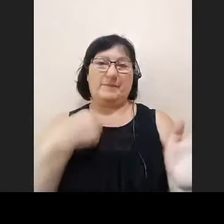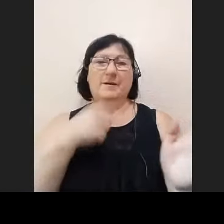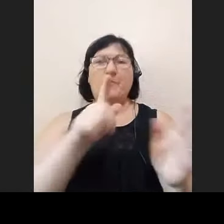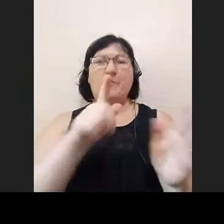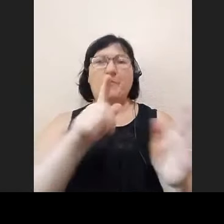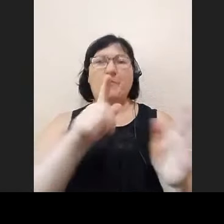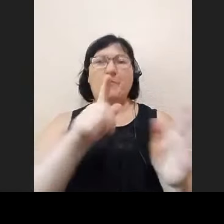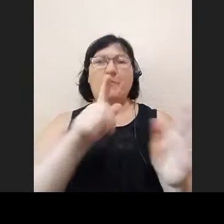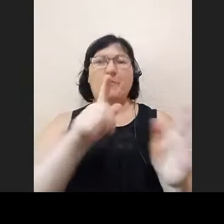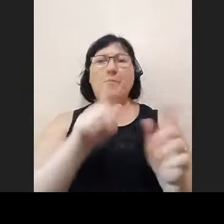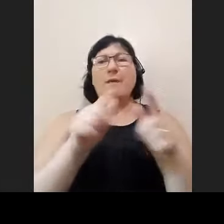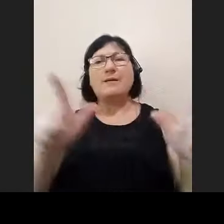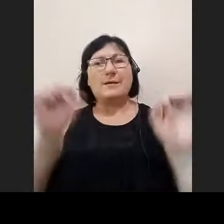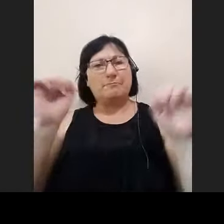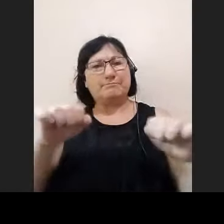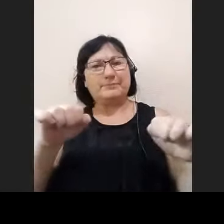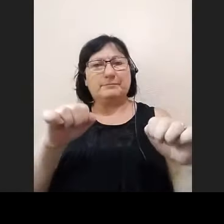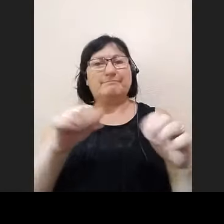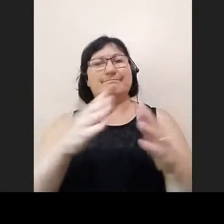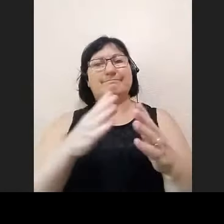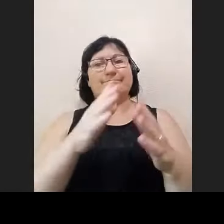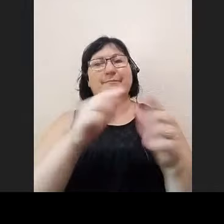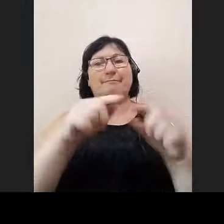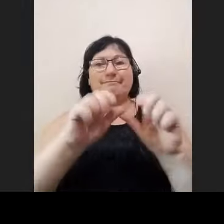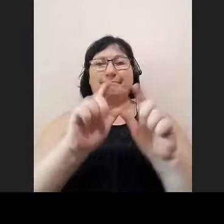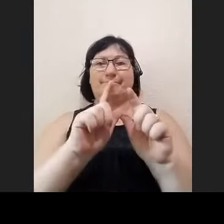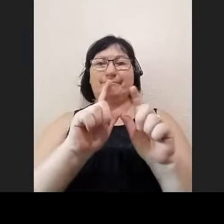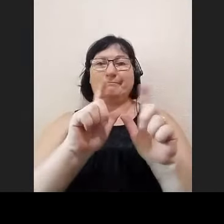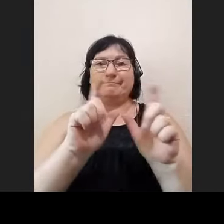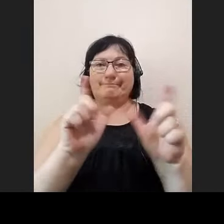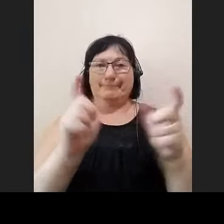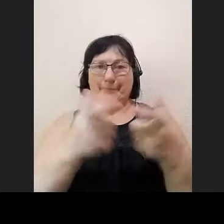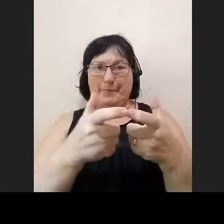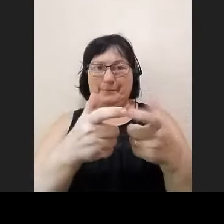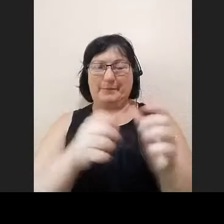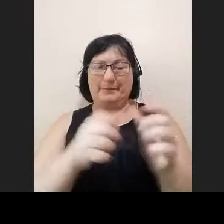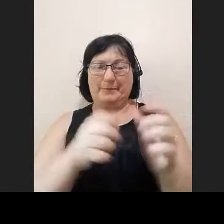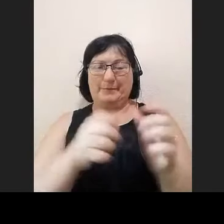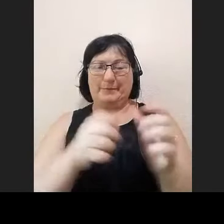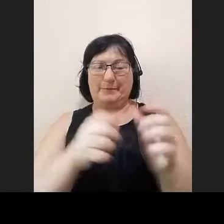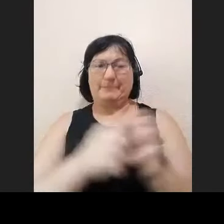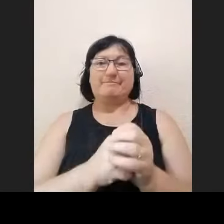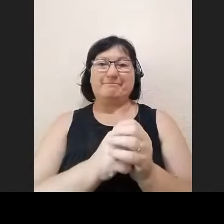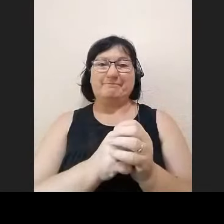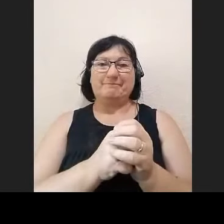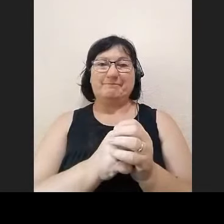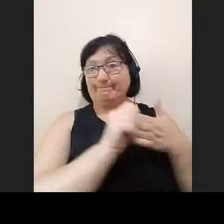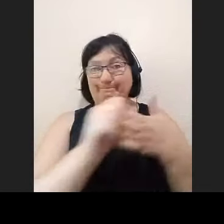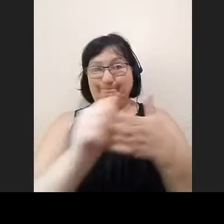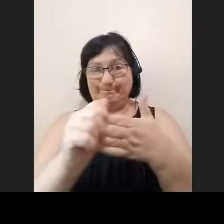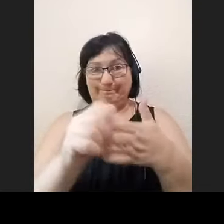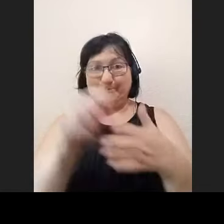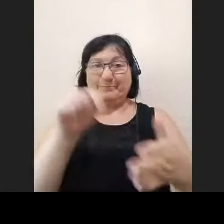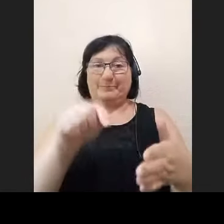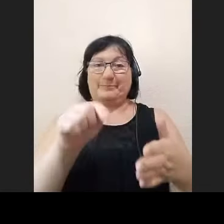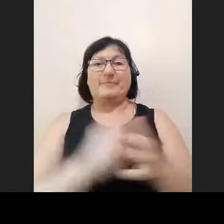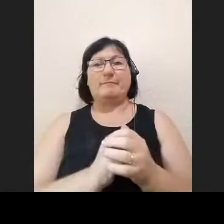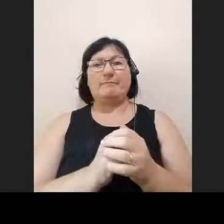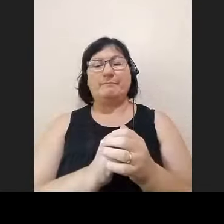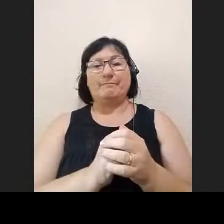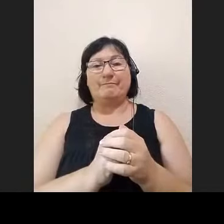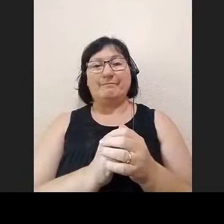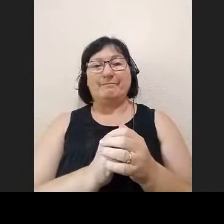responsible for spearheading this groundbreaking initiative. I would like to take this opportunity to welcome